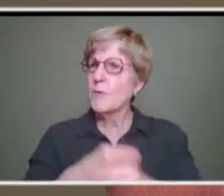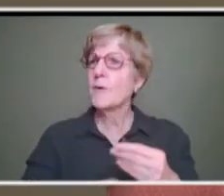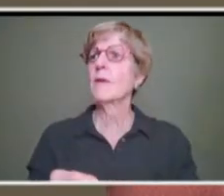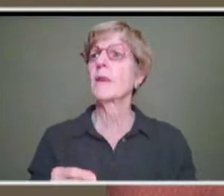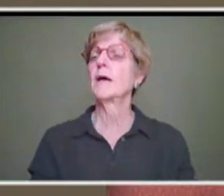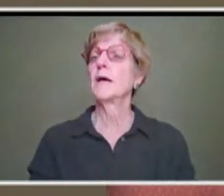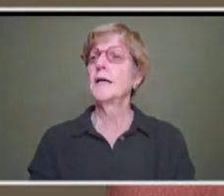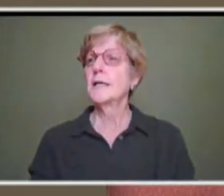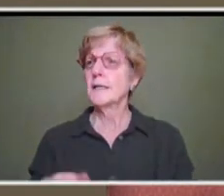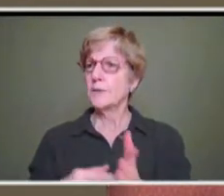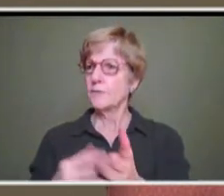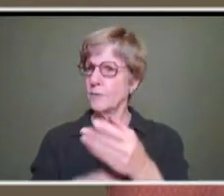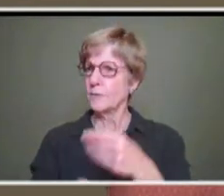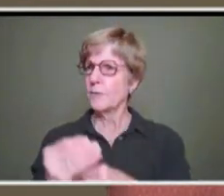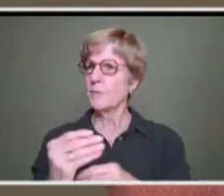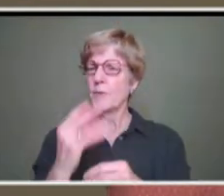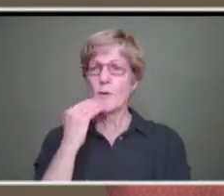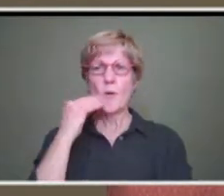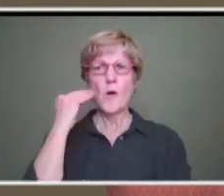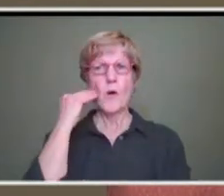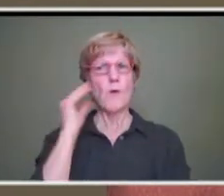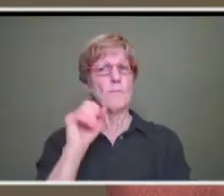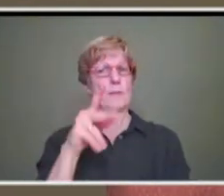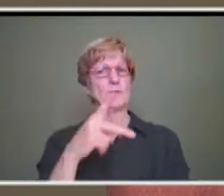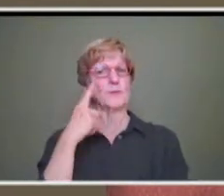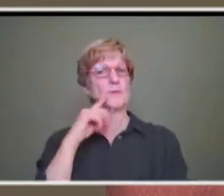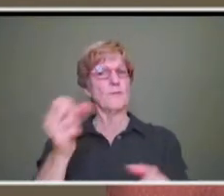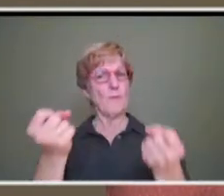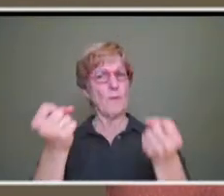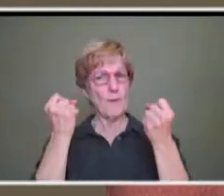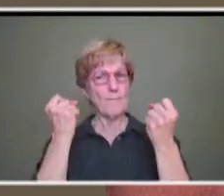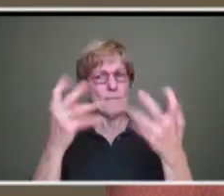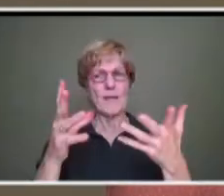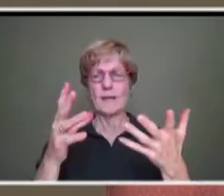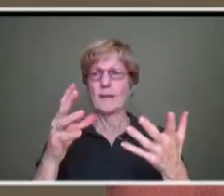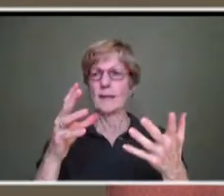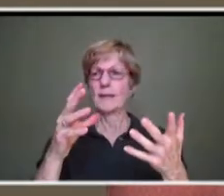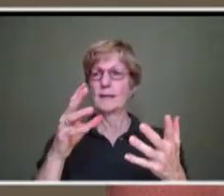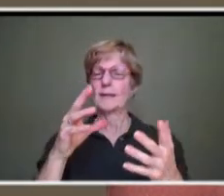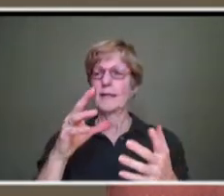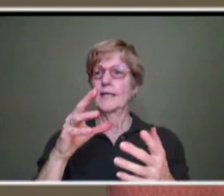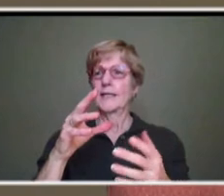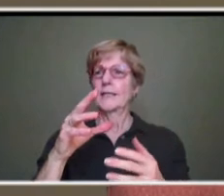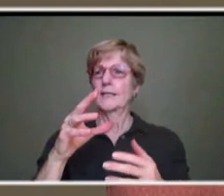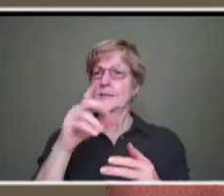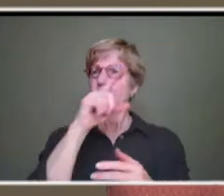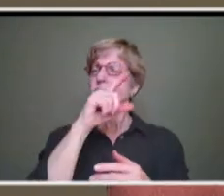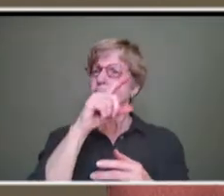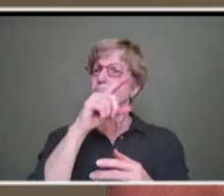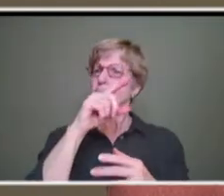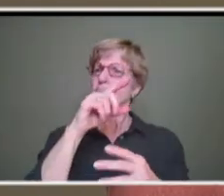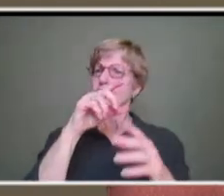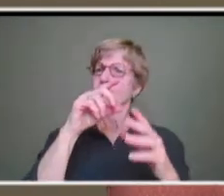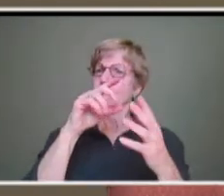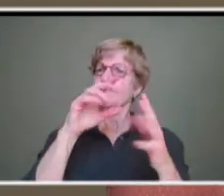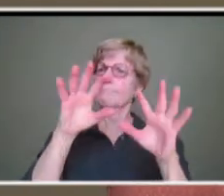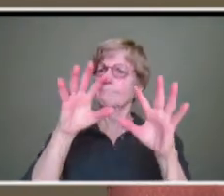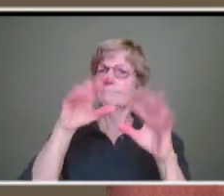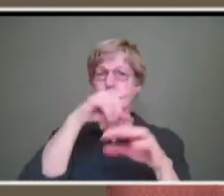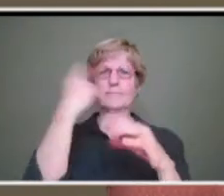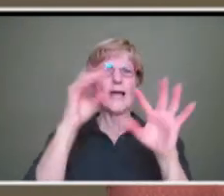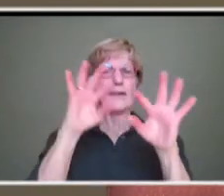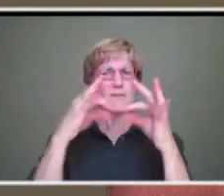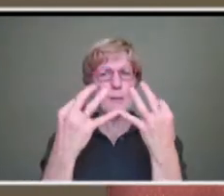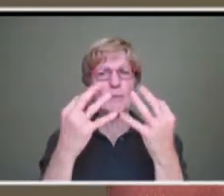affordable housing opportunity for many many African Americans um and have gentrification